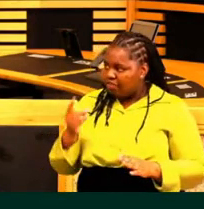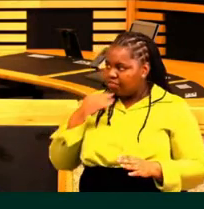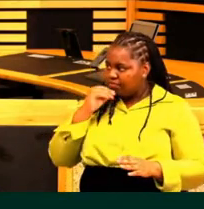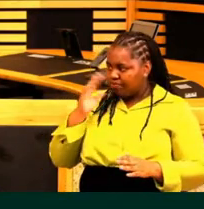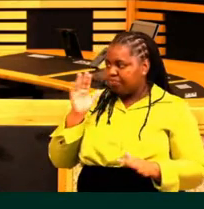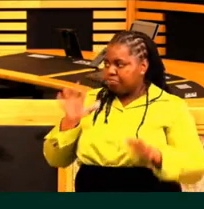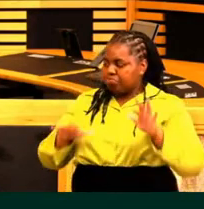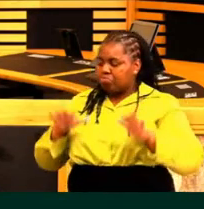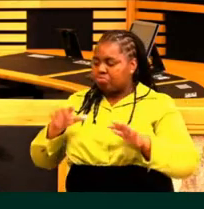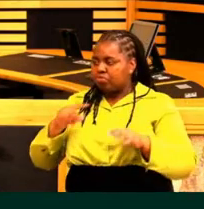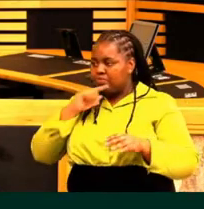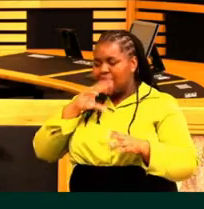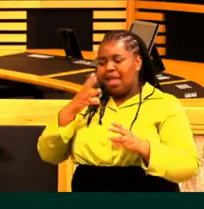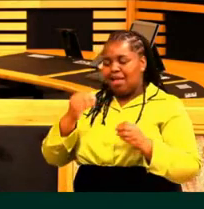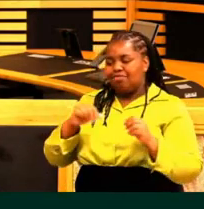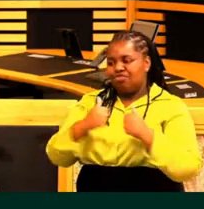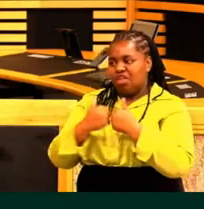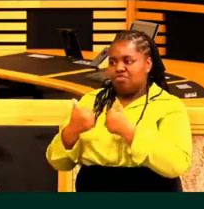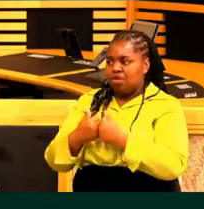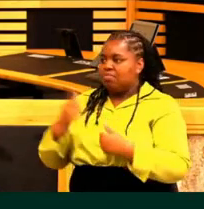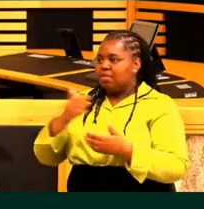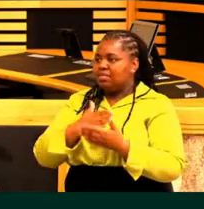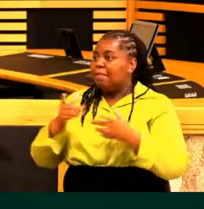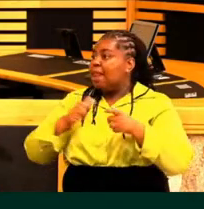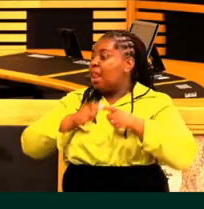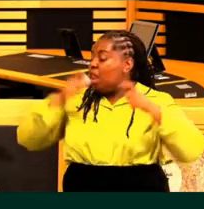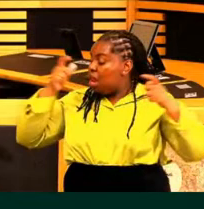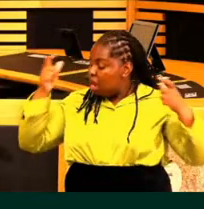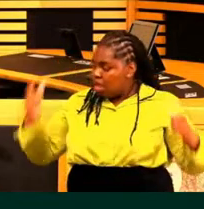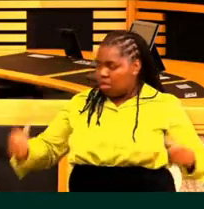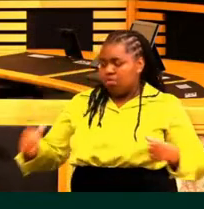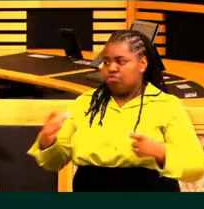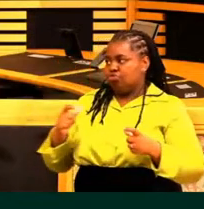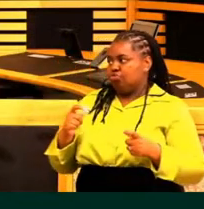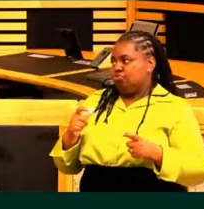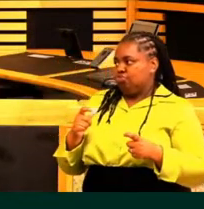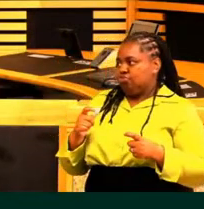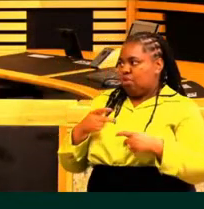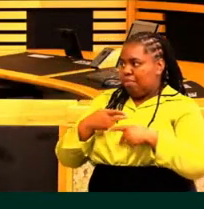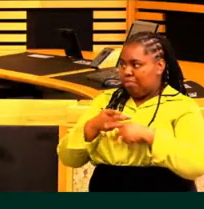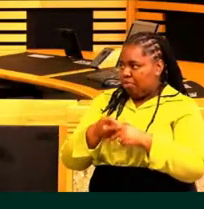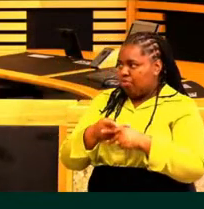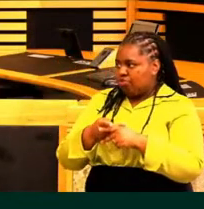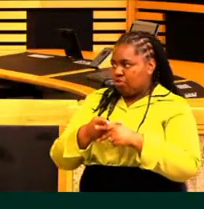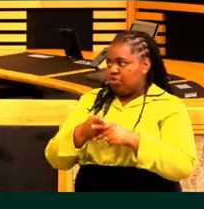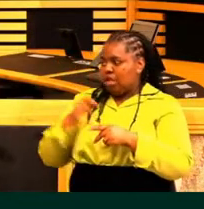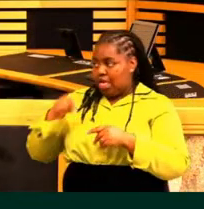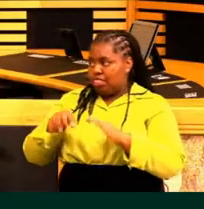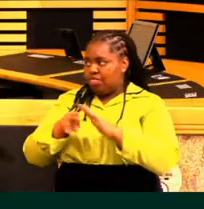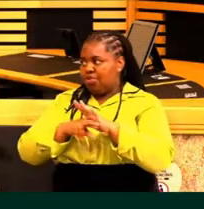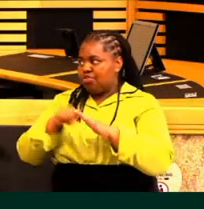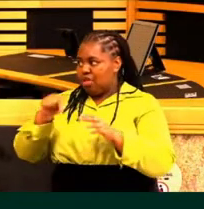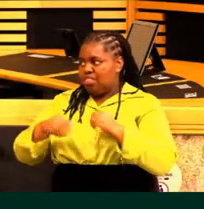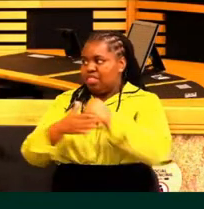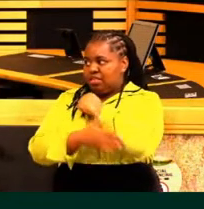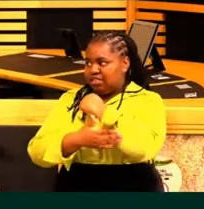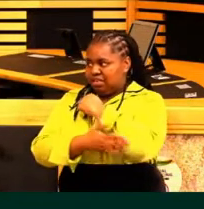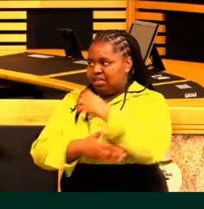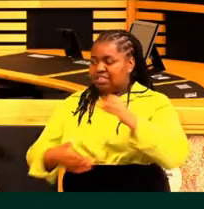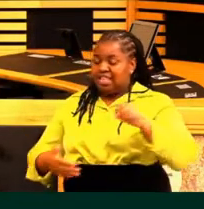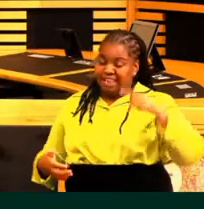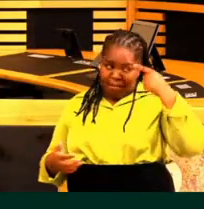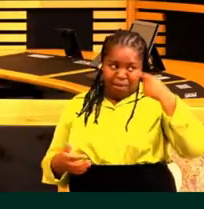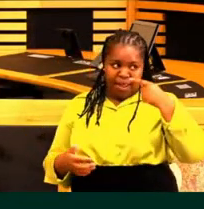competitive advantages of being one of the largest wound producing uh uh regions in this country number